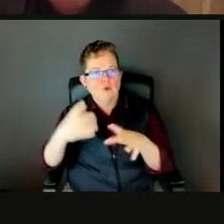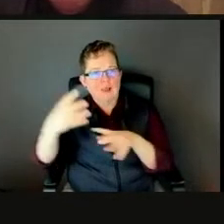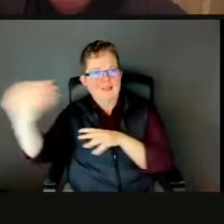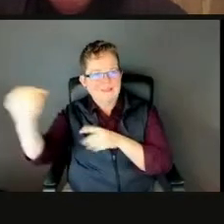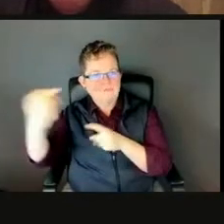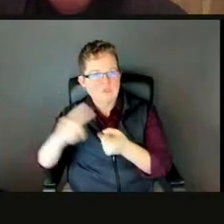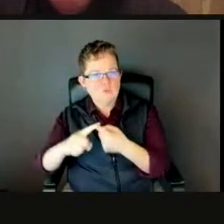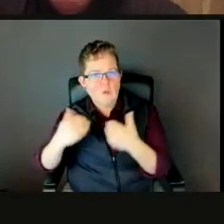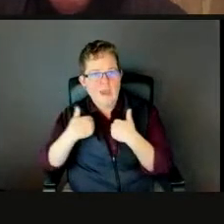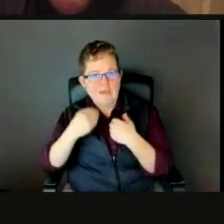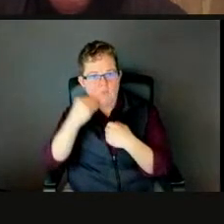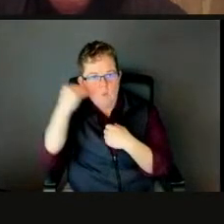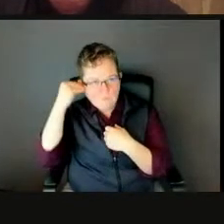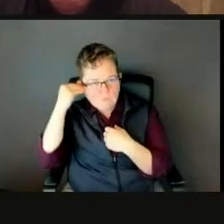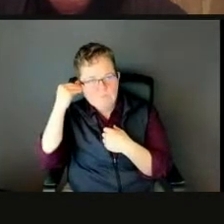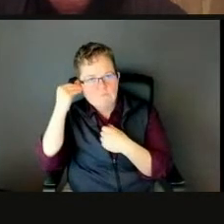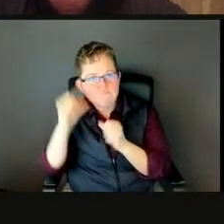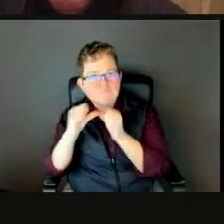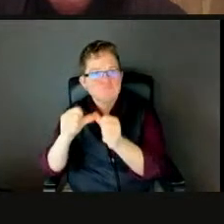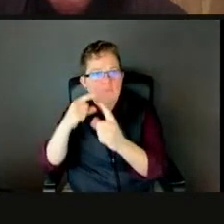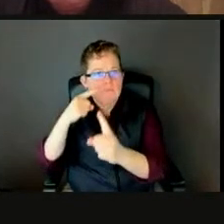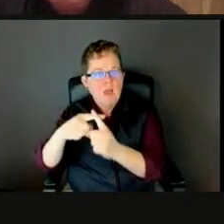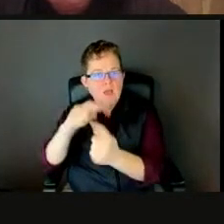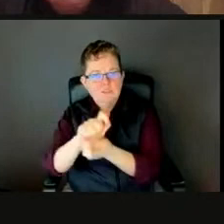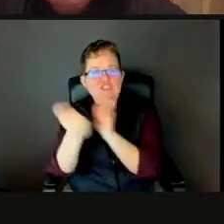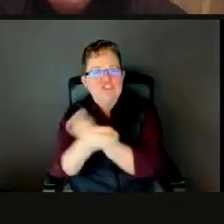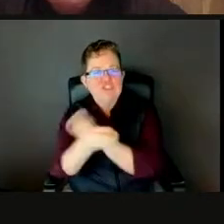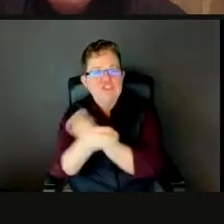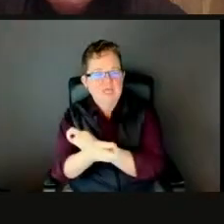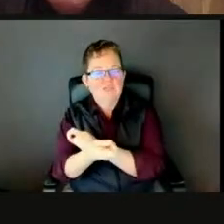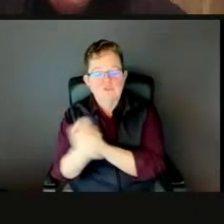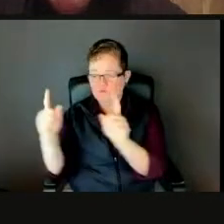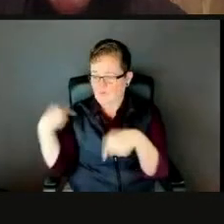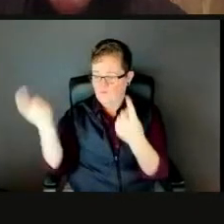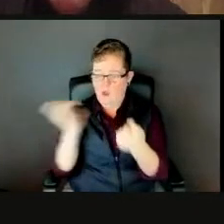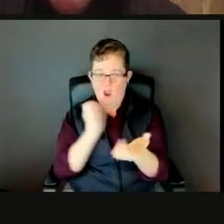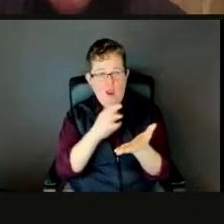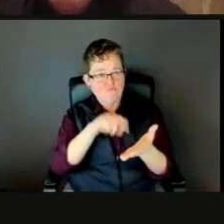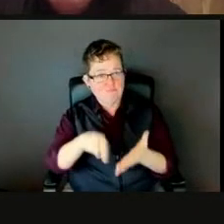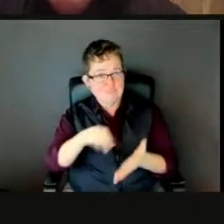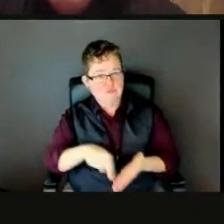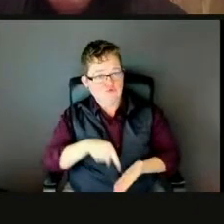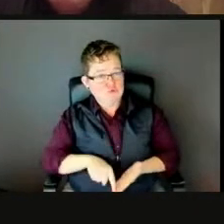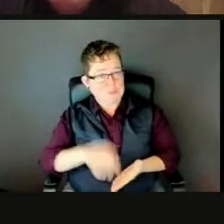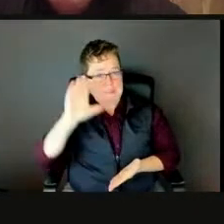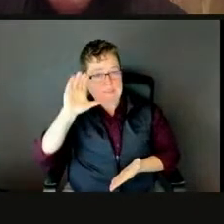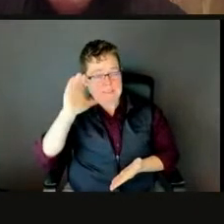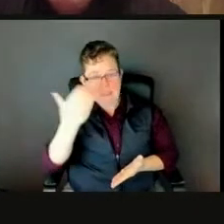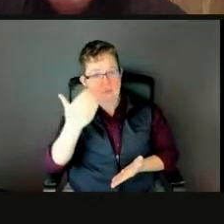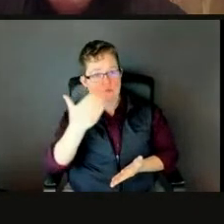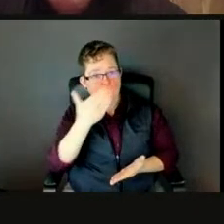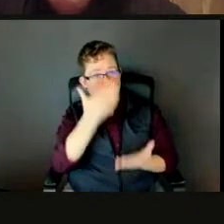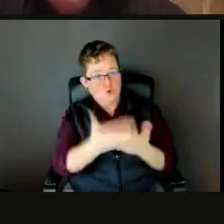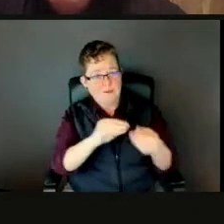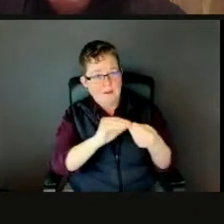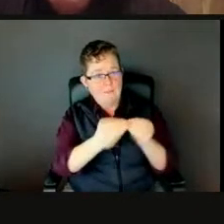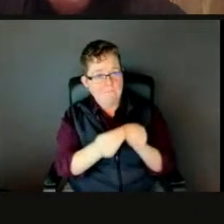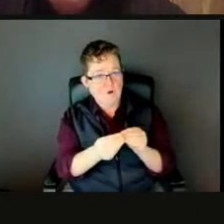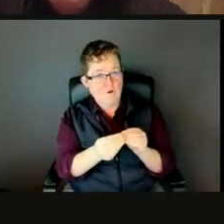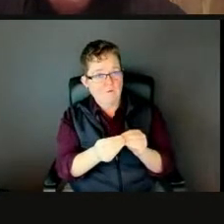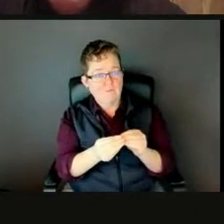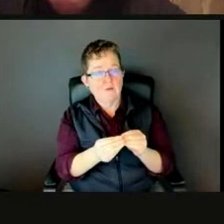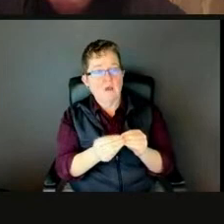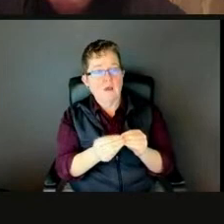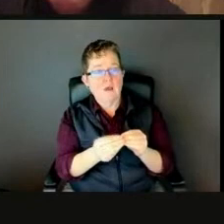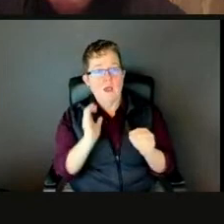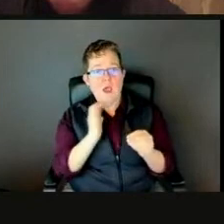destination. And so far in our research, it appears to be a good workable number. Our code